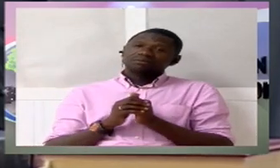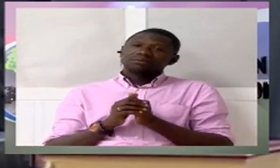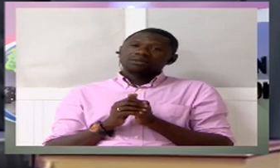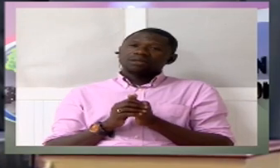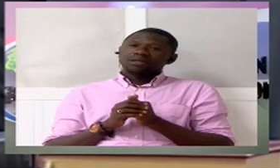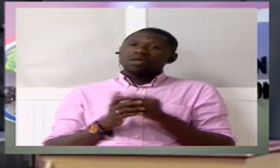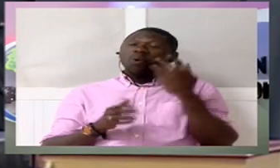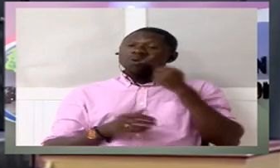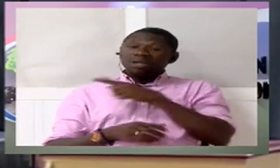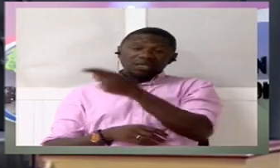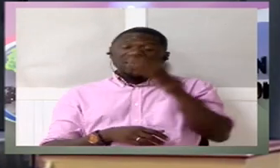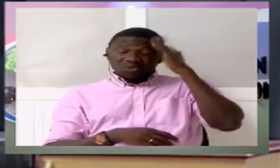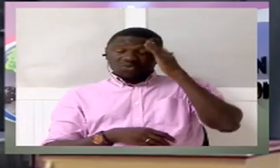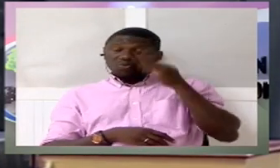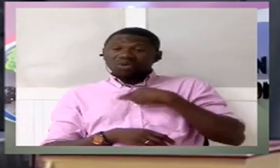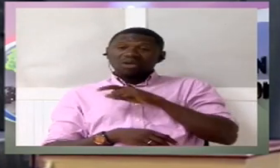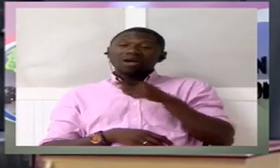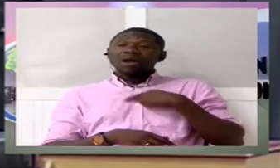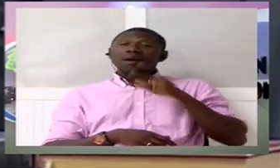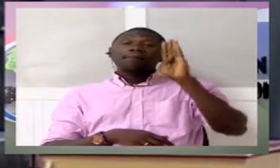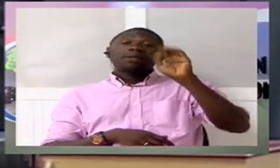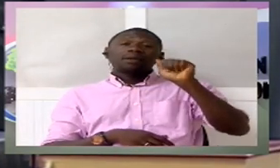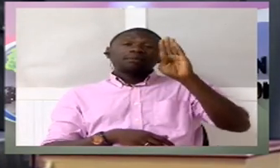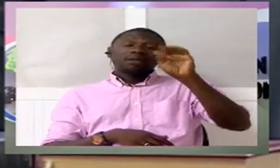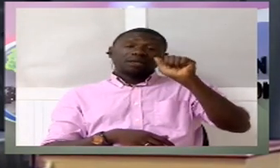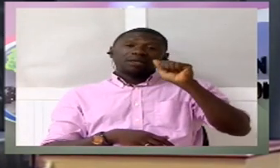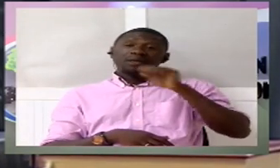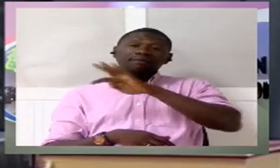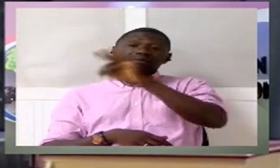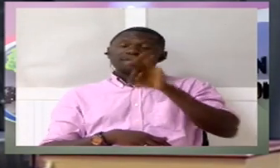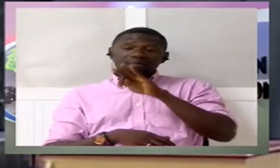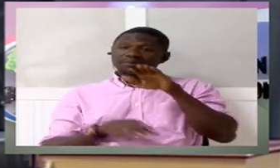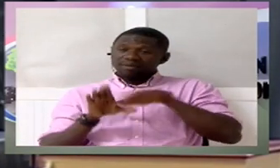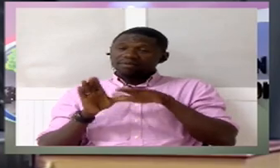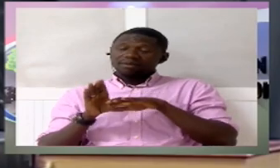family. When they know that we are Baba Job's family,